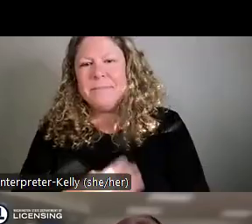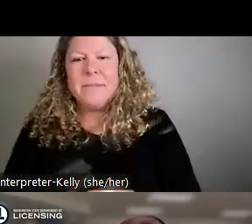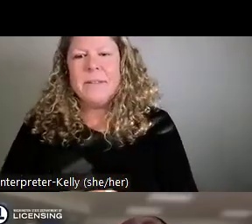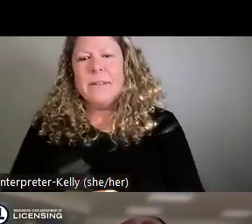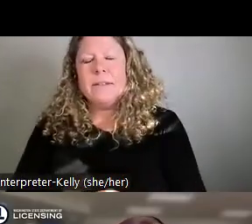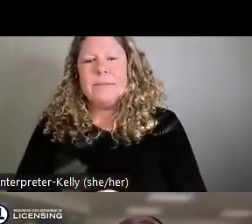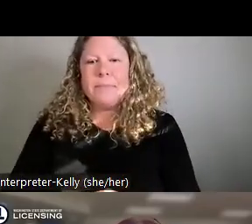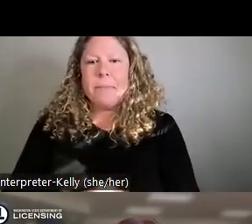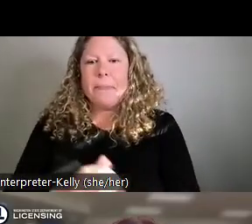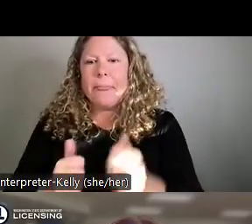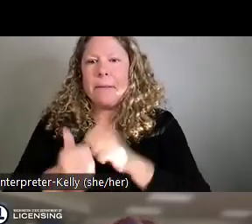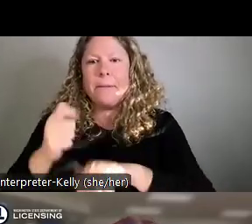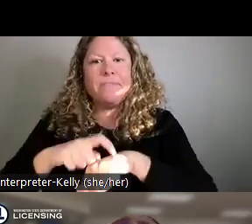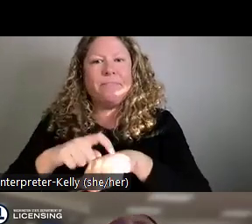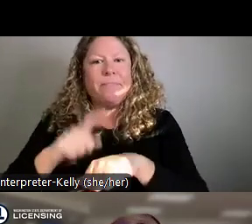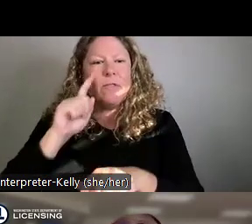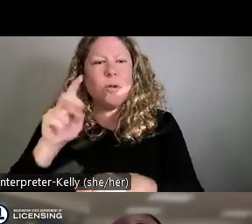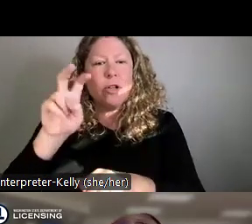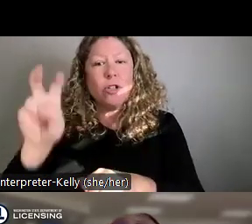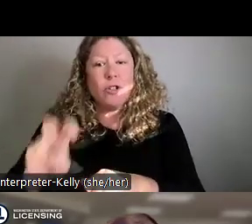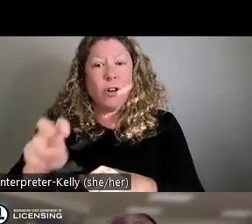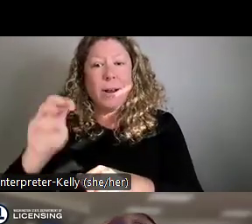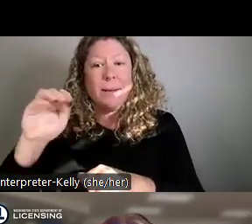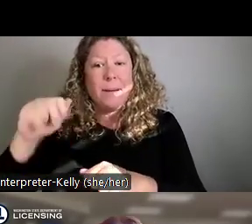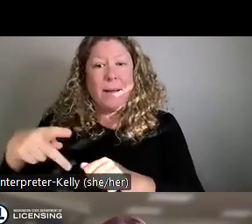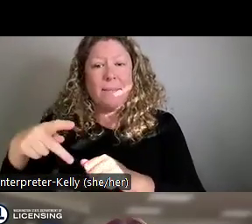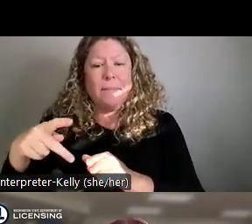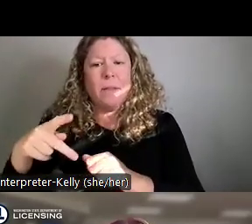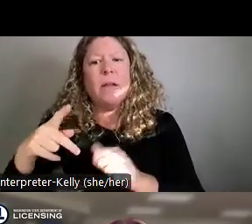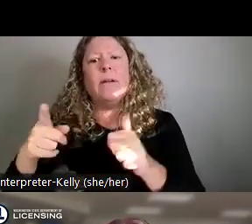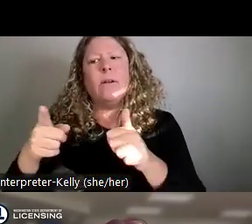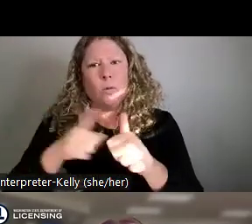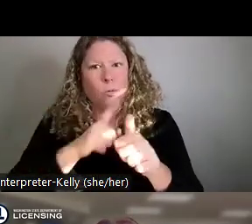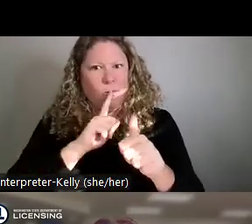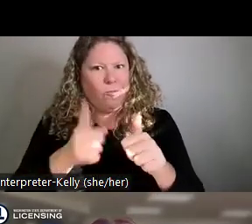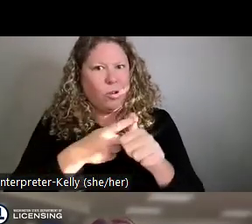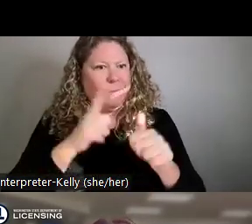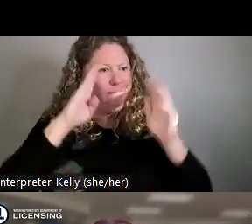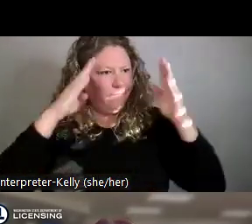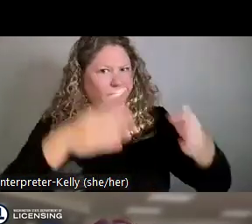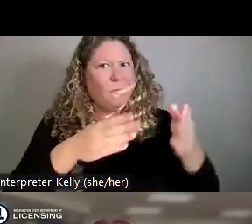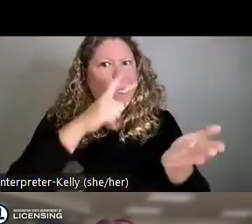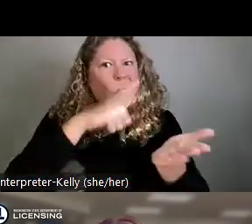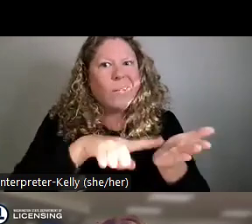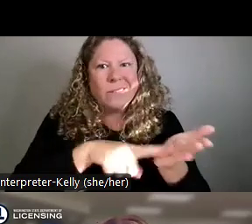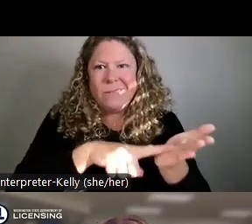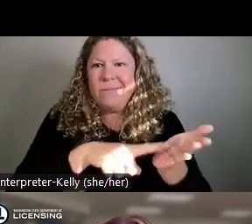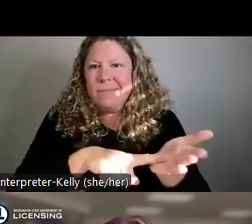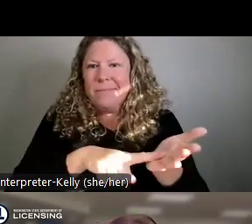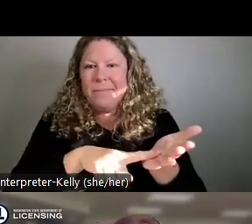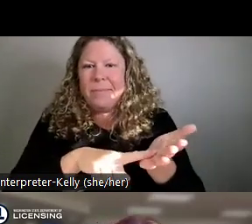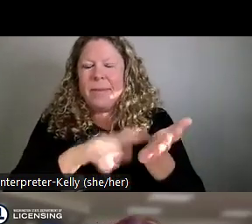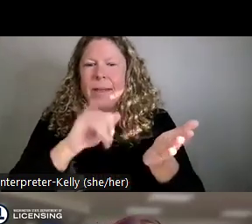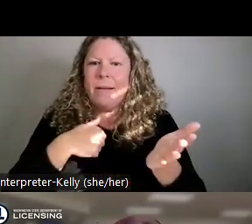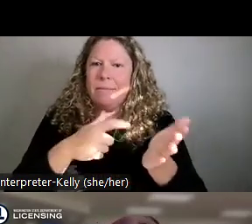create a journey map is actually spent conducting the research. Journey maps are meant to be data-based, and they require a